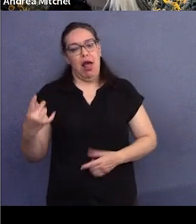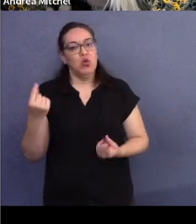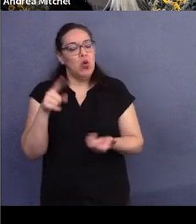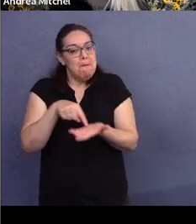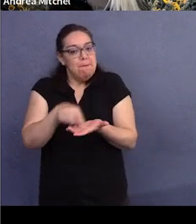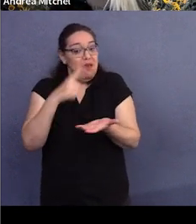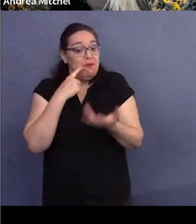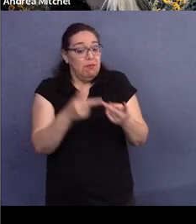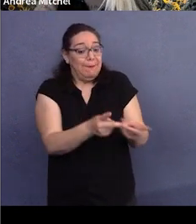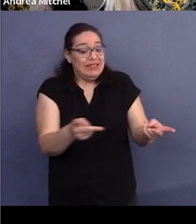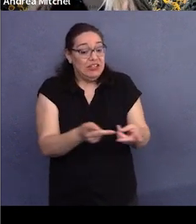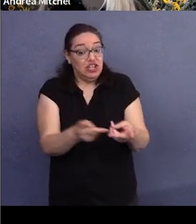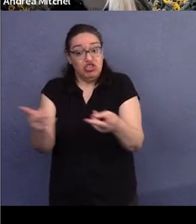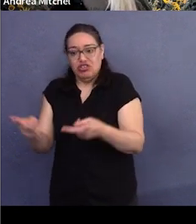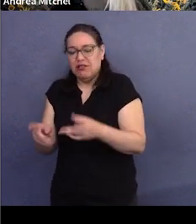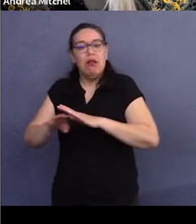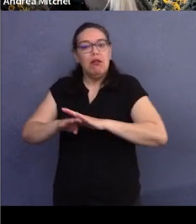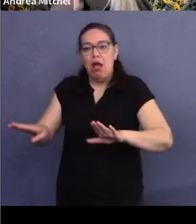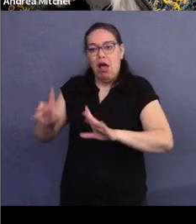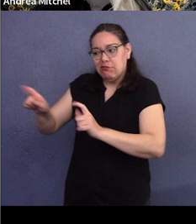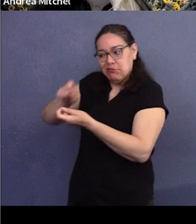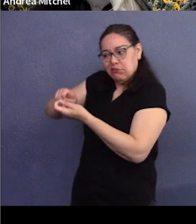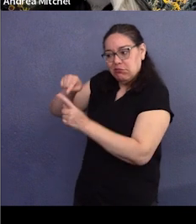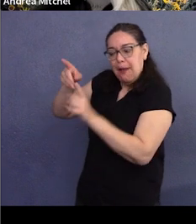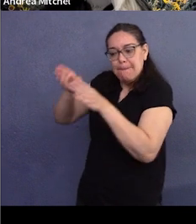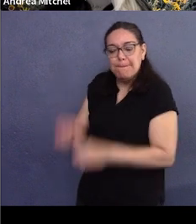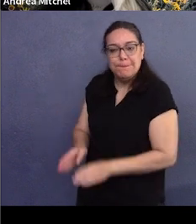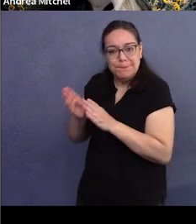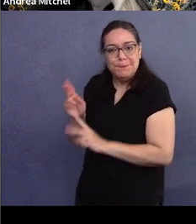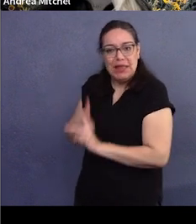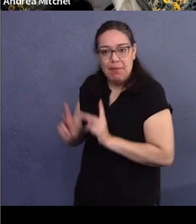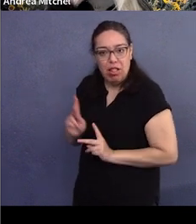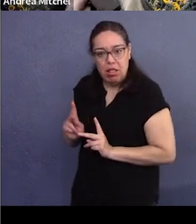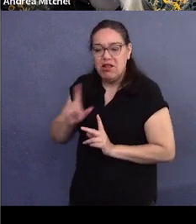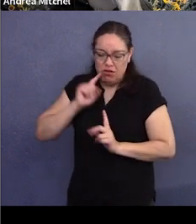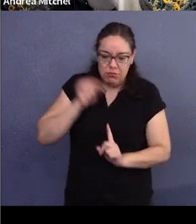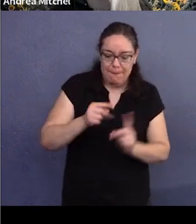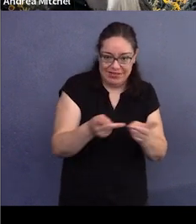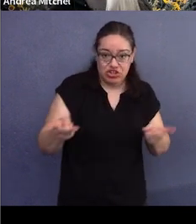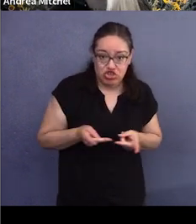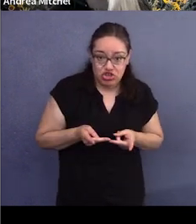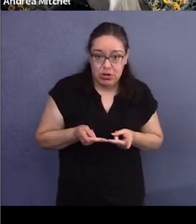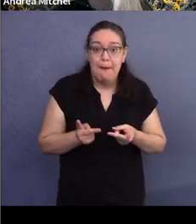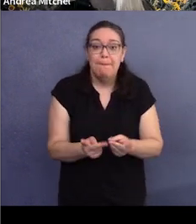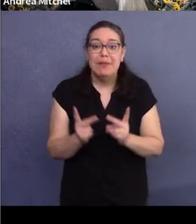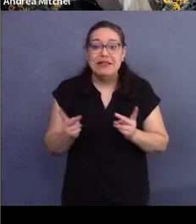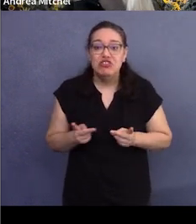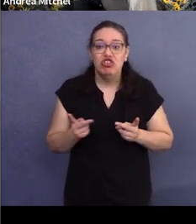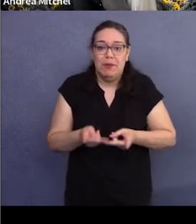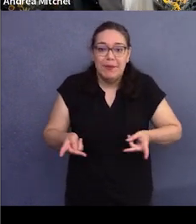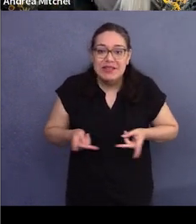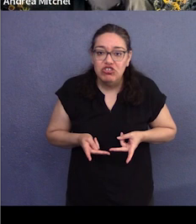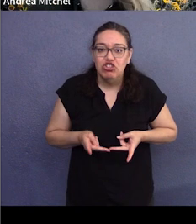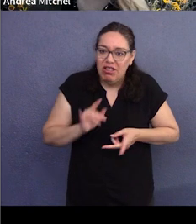So just understand that when you're budgeting for someone, if you have somebody who's worked for you